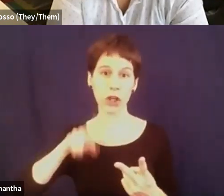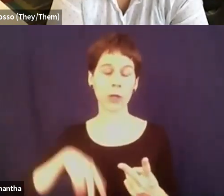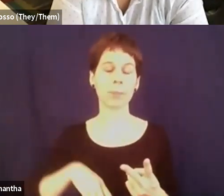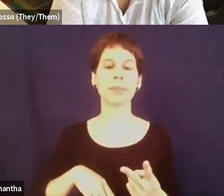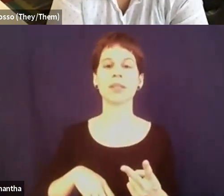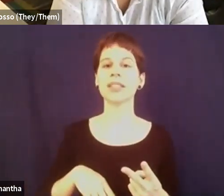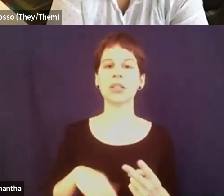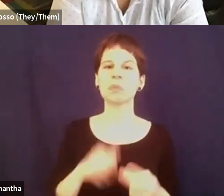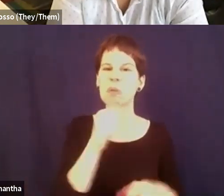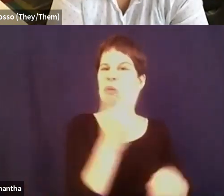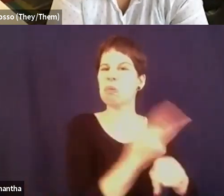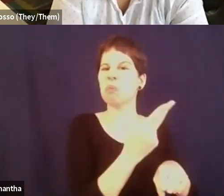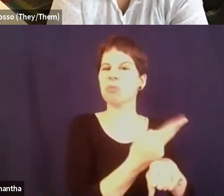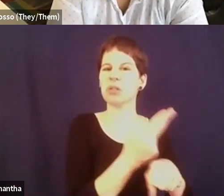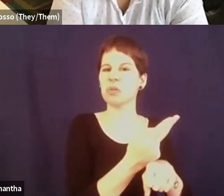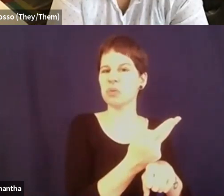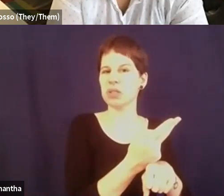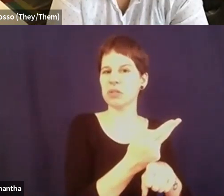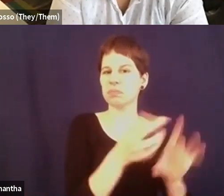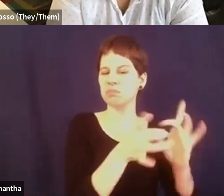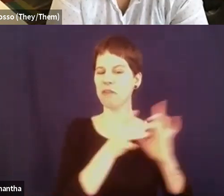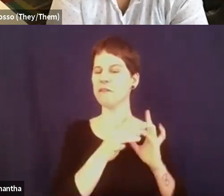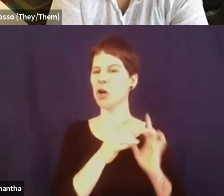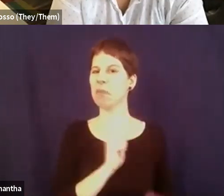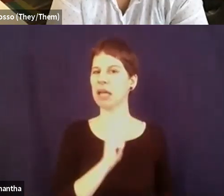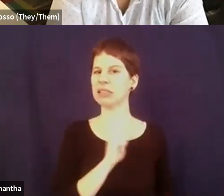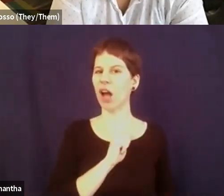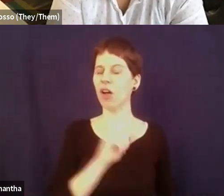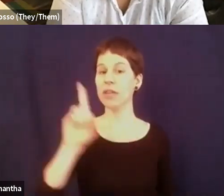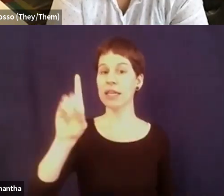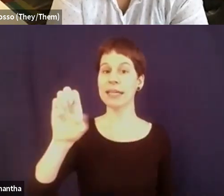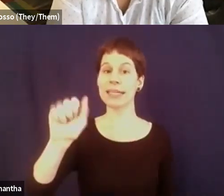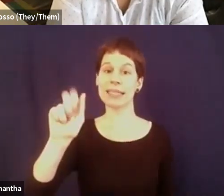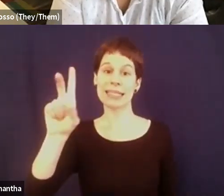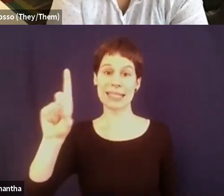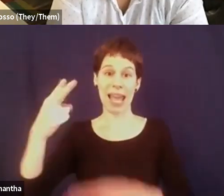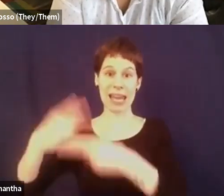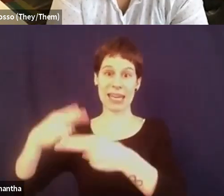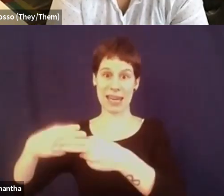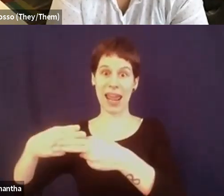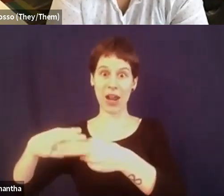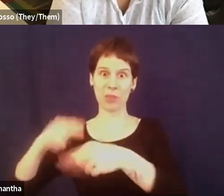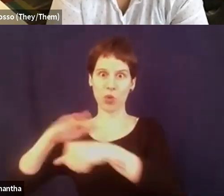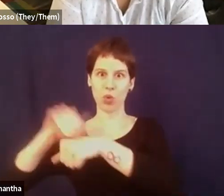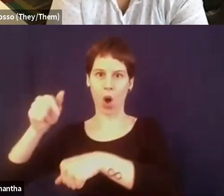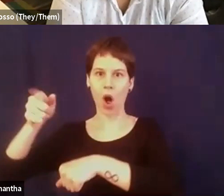no longer uses to refer themselves, and to dead name somebody would be to call somebody by that name, which is something we want to avoid. what